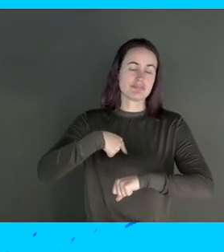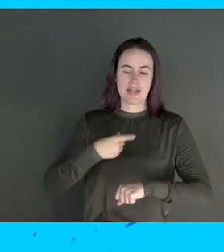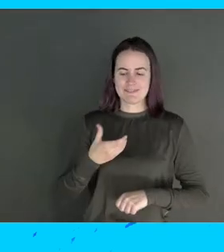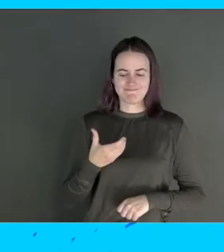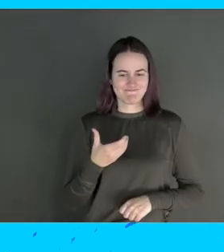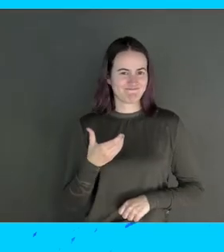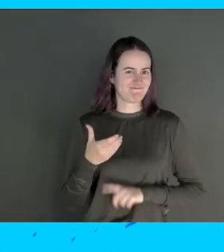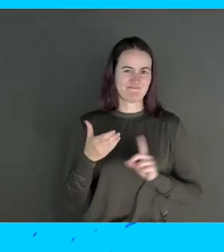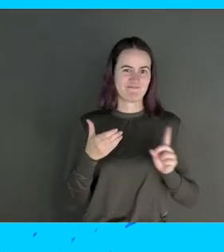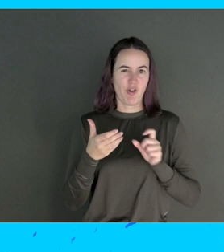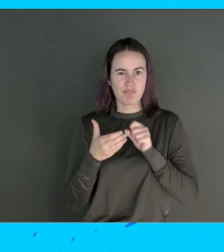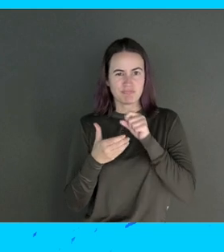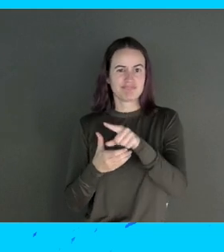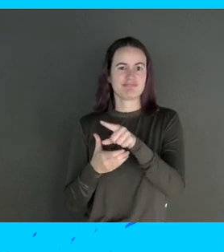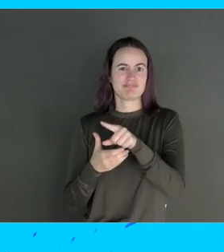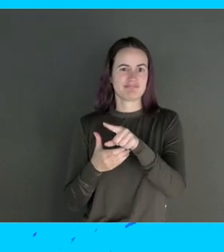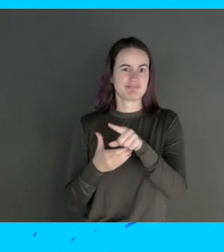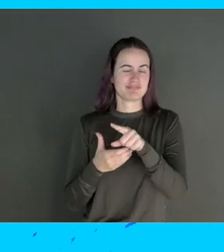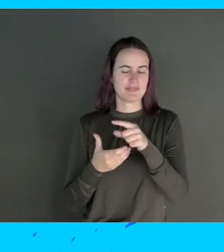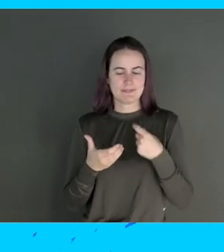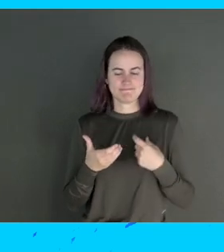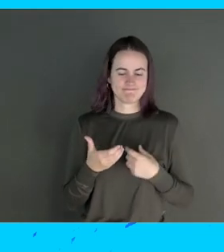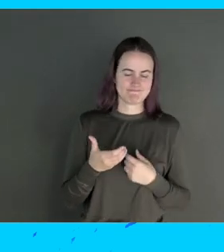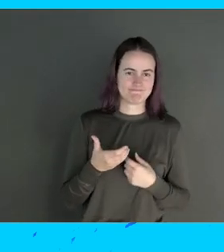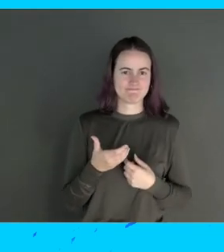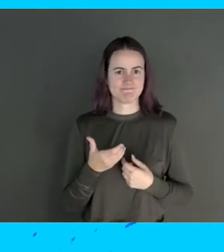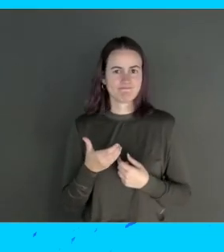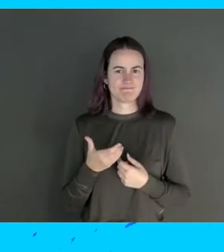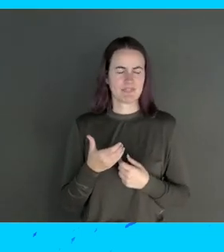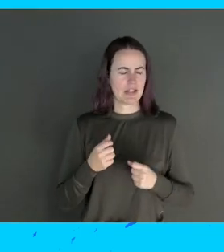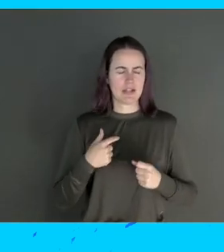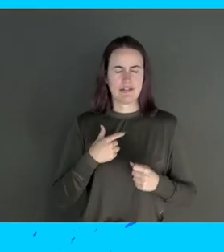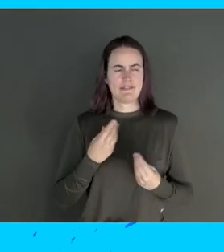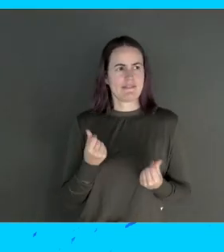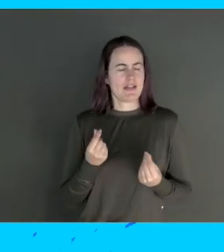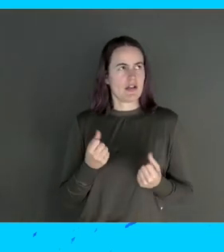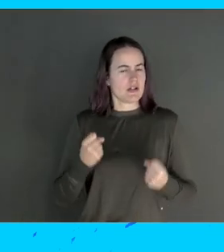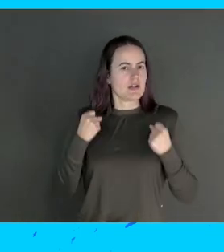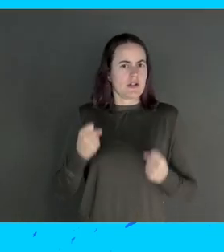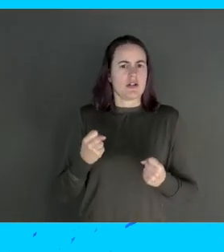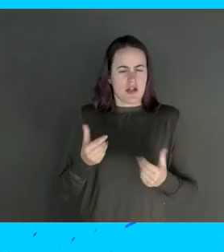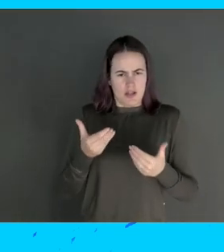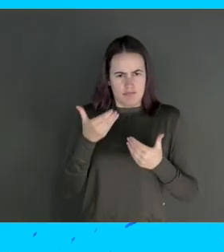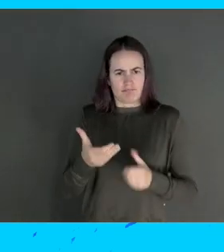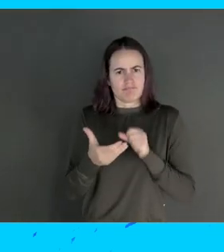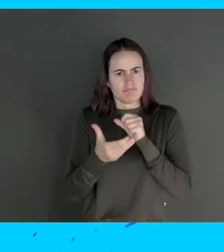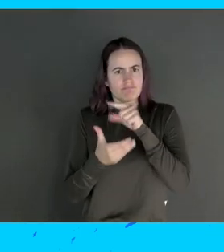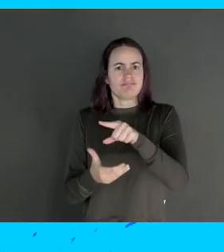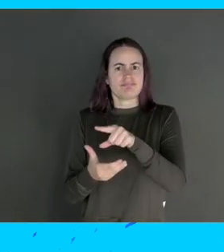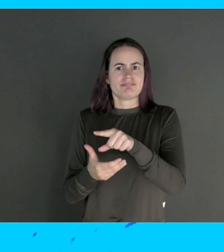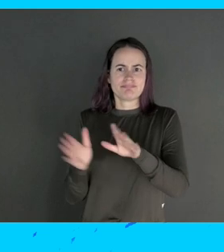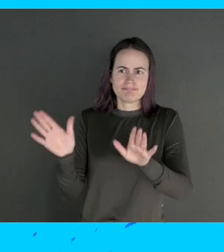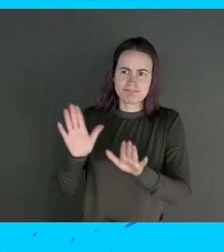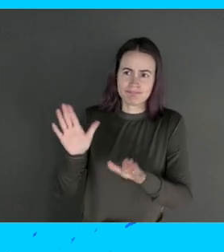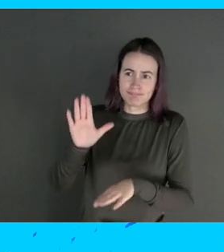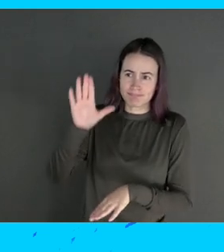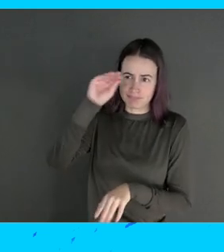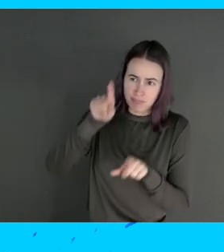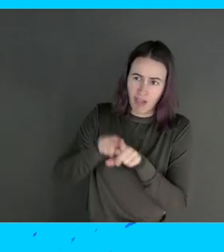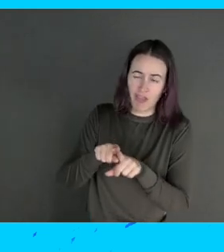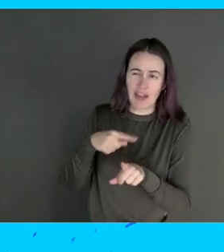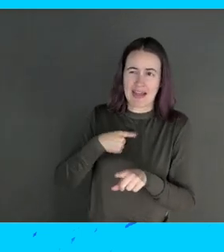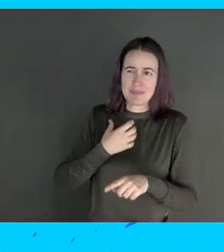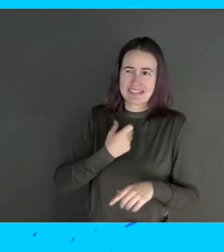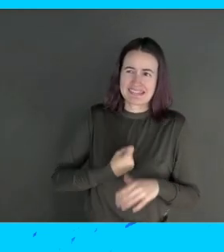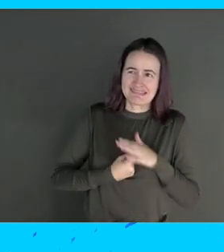nothing. Then a sudden courage came over me. I texted him, "Hey brother, I have been hiding this for a long time, but